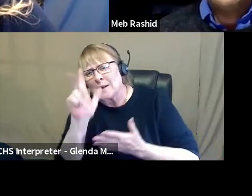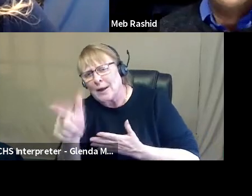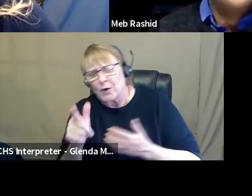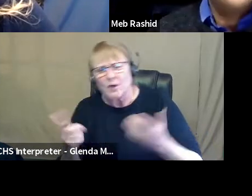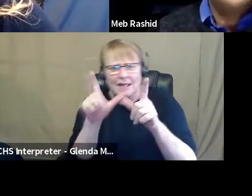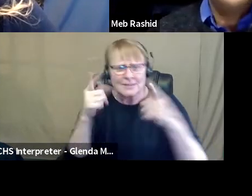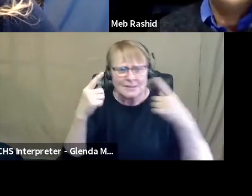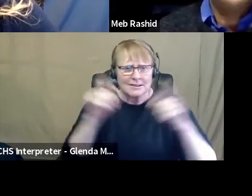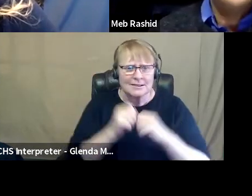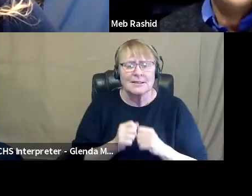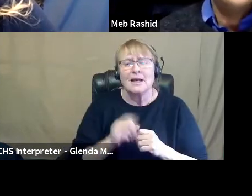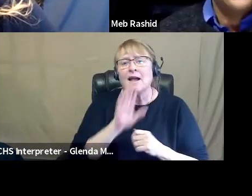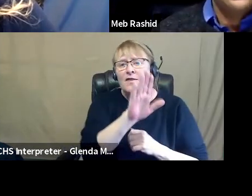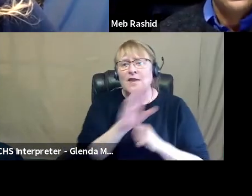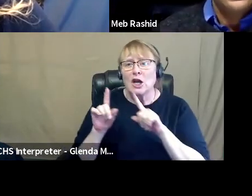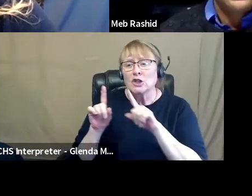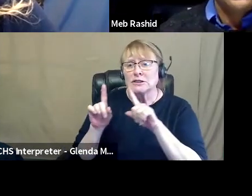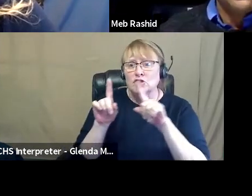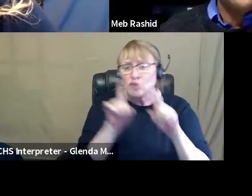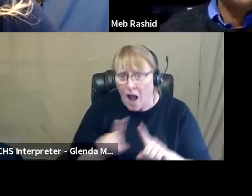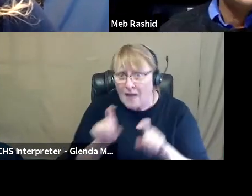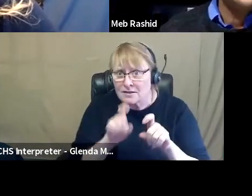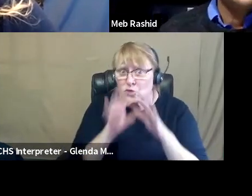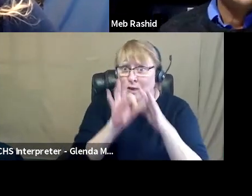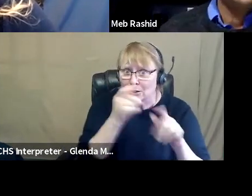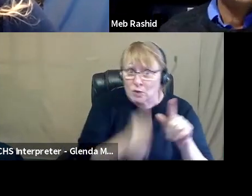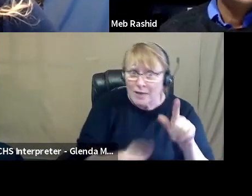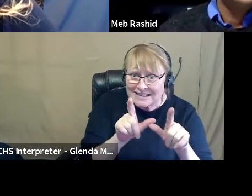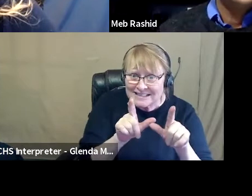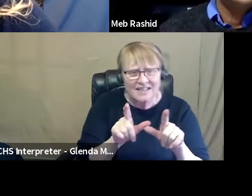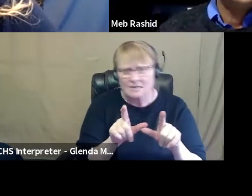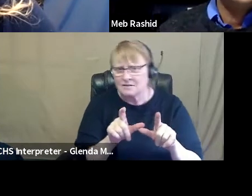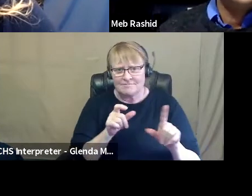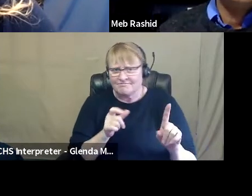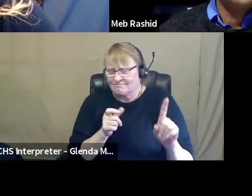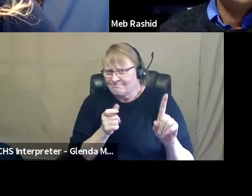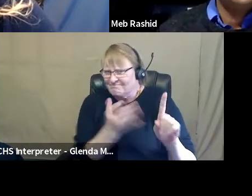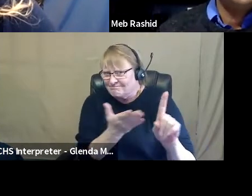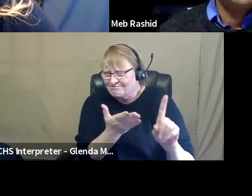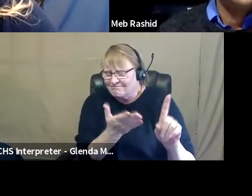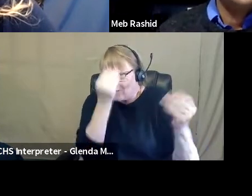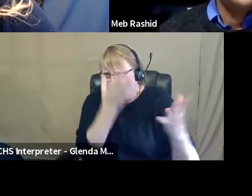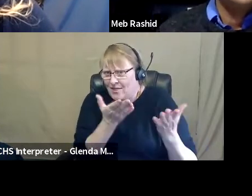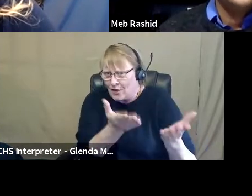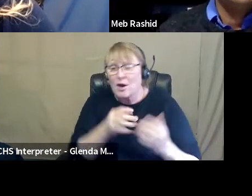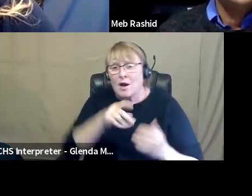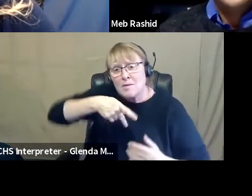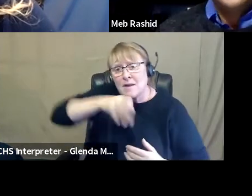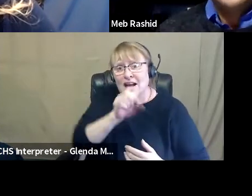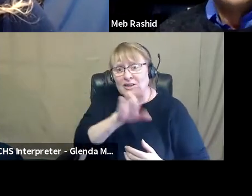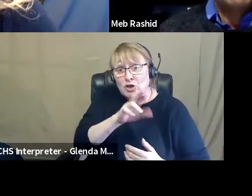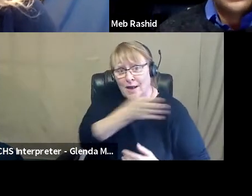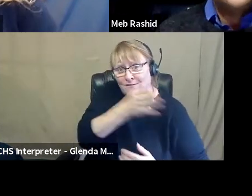to their licensing in Canada, I've detailed here. So as you can see, the Pfizer trial, which is the one on the